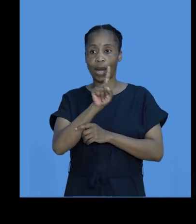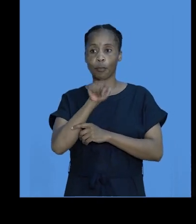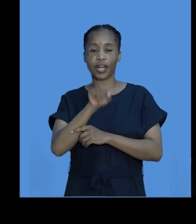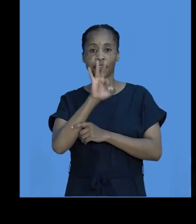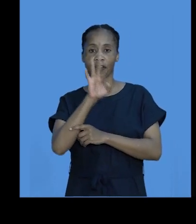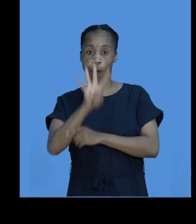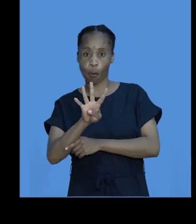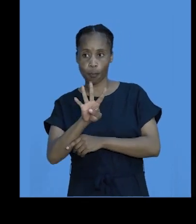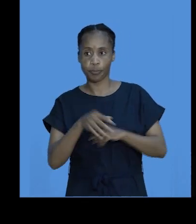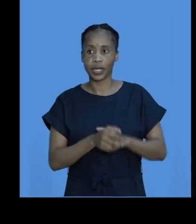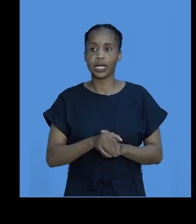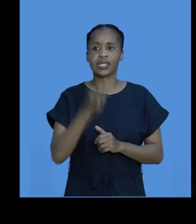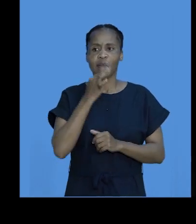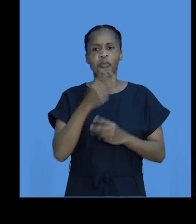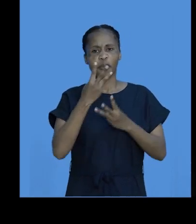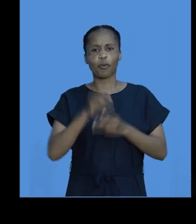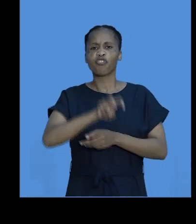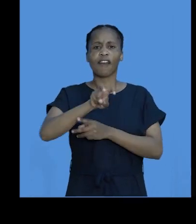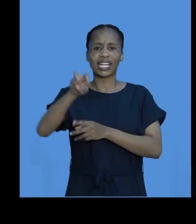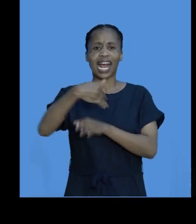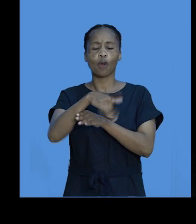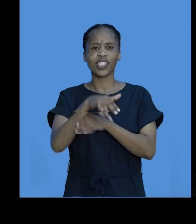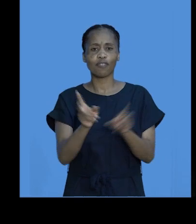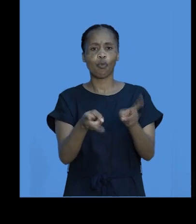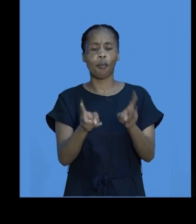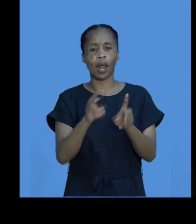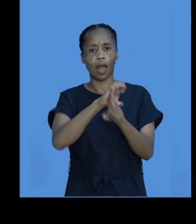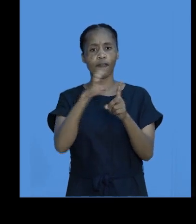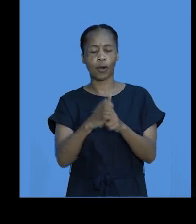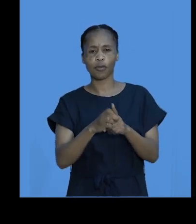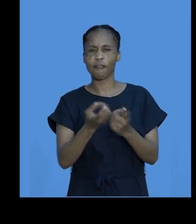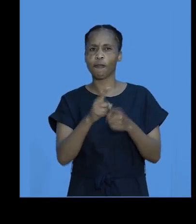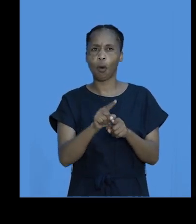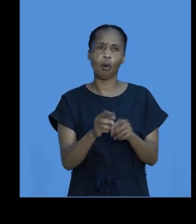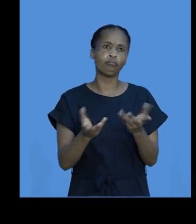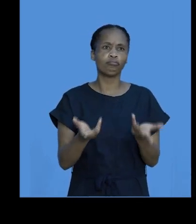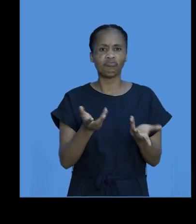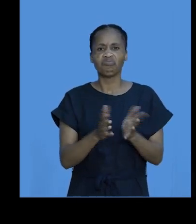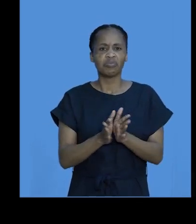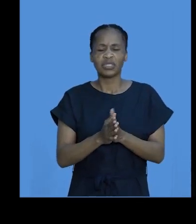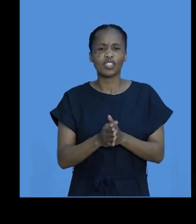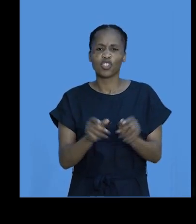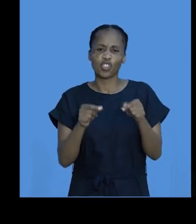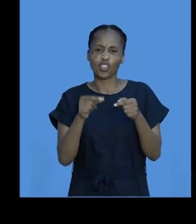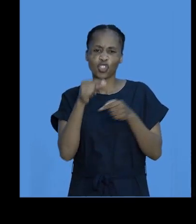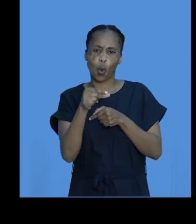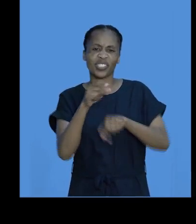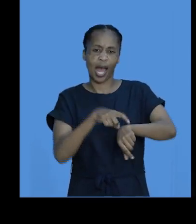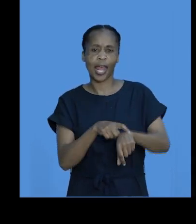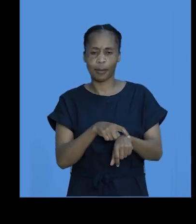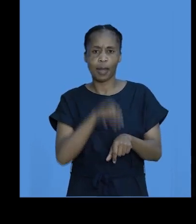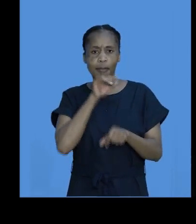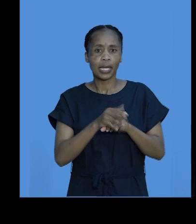traveling to and staying in places outside their usual environment for not more